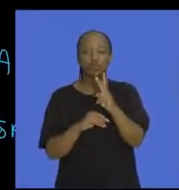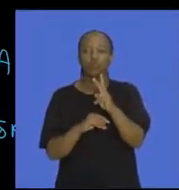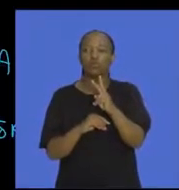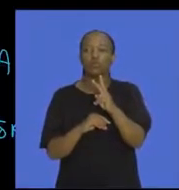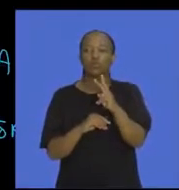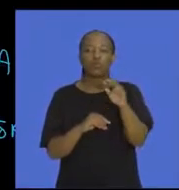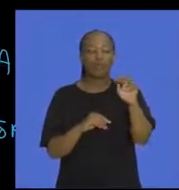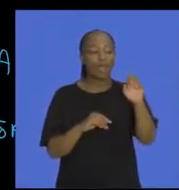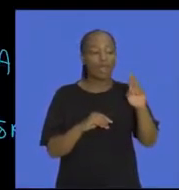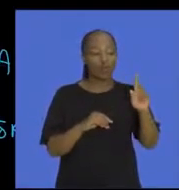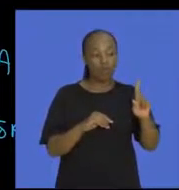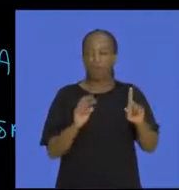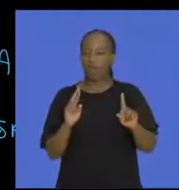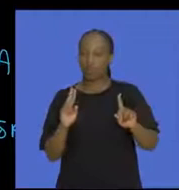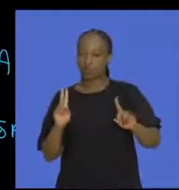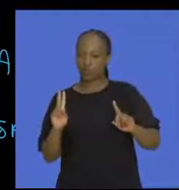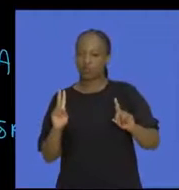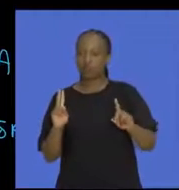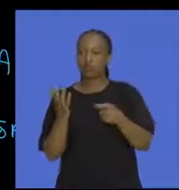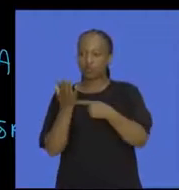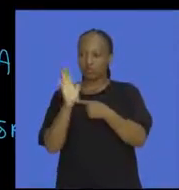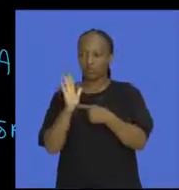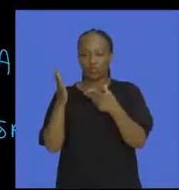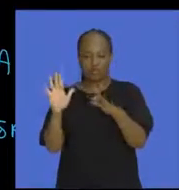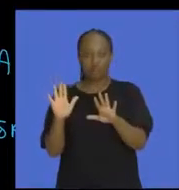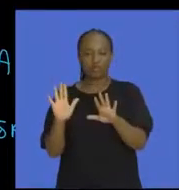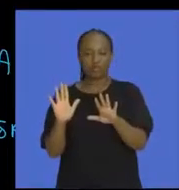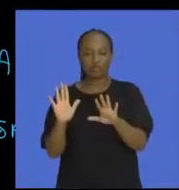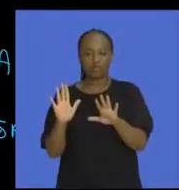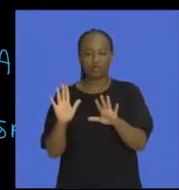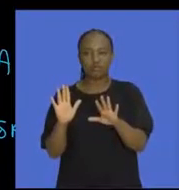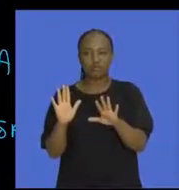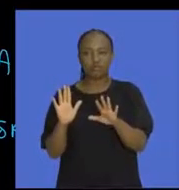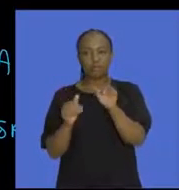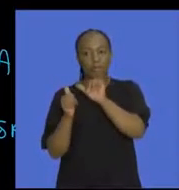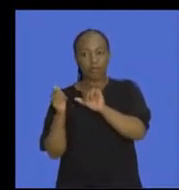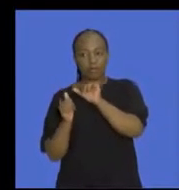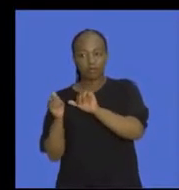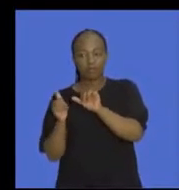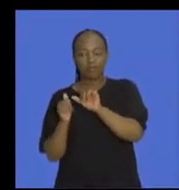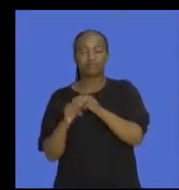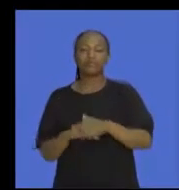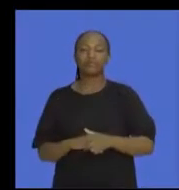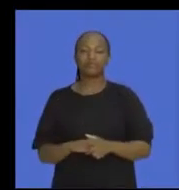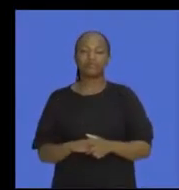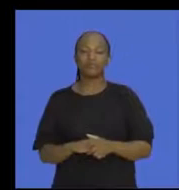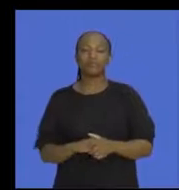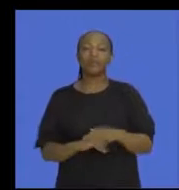voltage across R2, as we have shown here, okay? Right, so this takes us to the fact